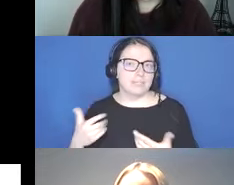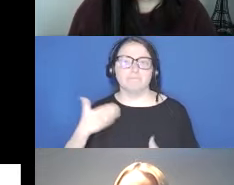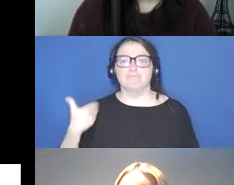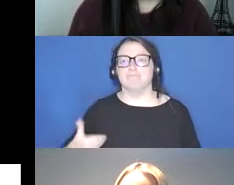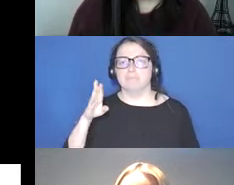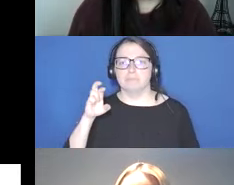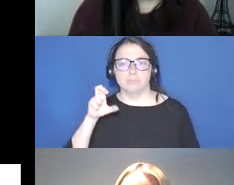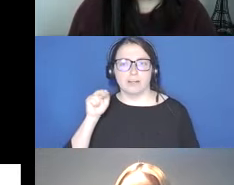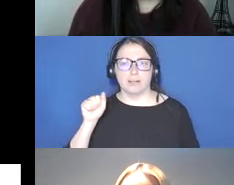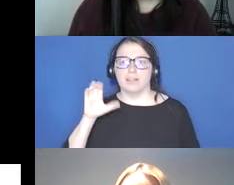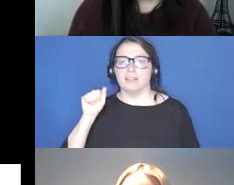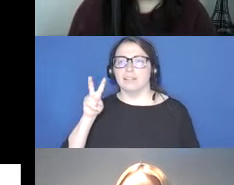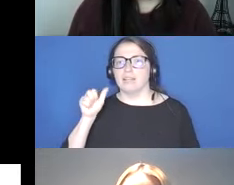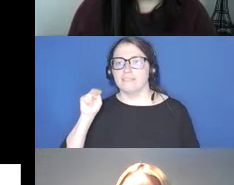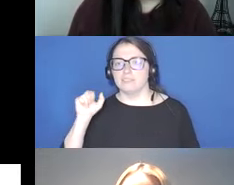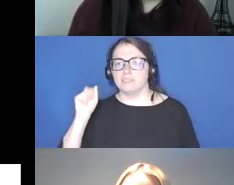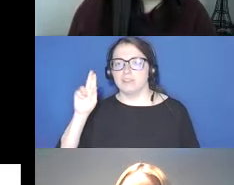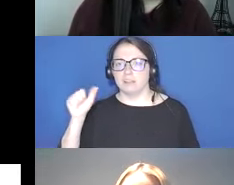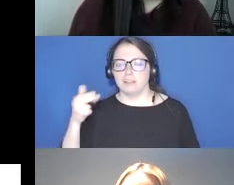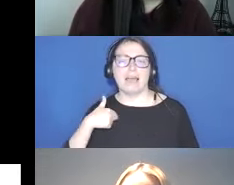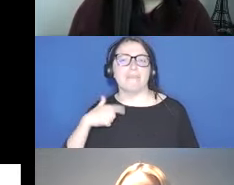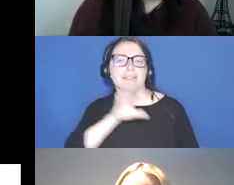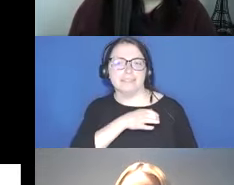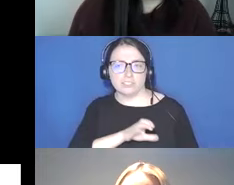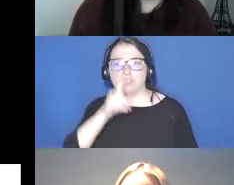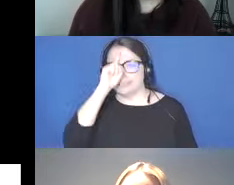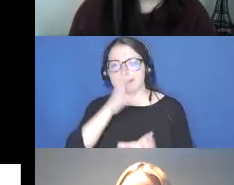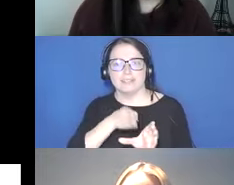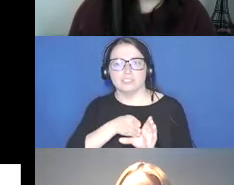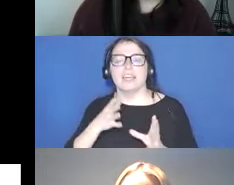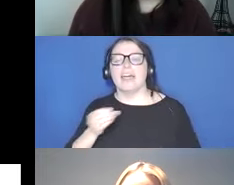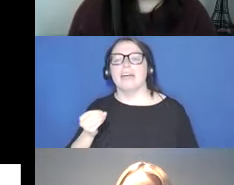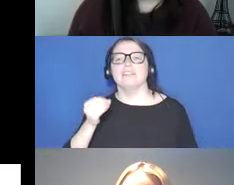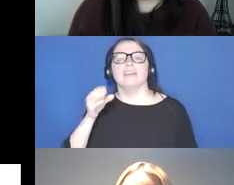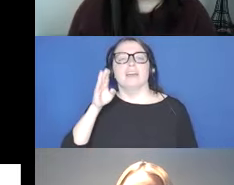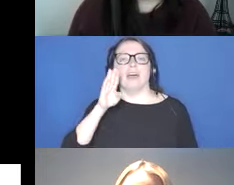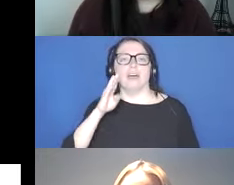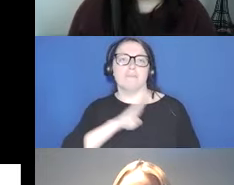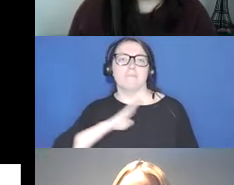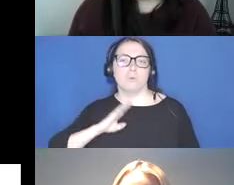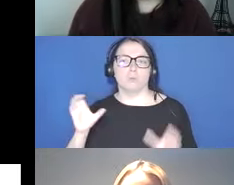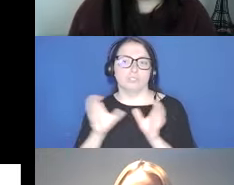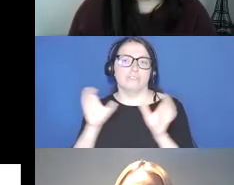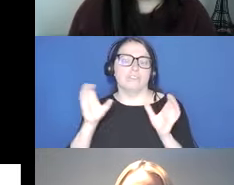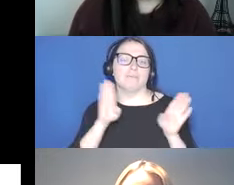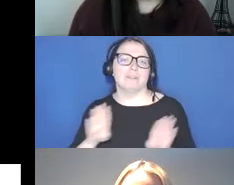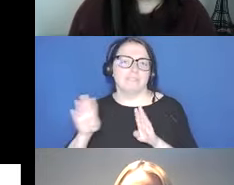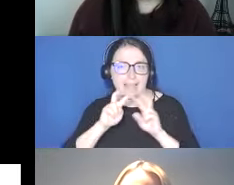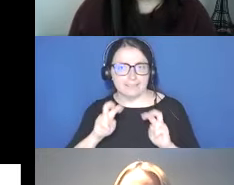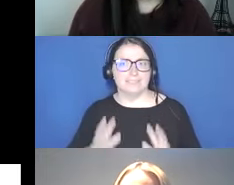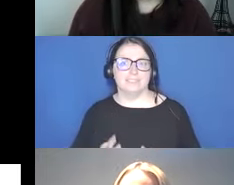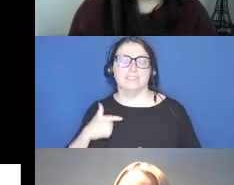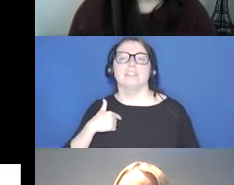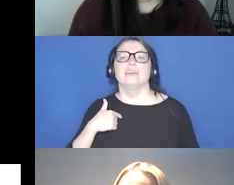clinical psychologist and a board certified behavior analyst within the Division of Developmental and Behavioral Pediatrics at the University of